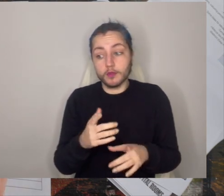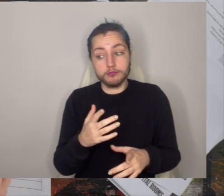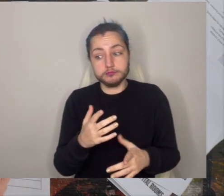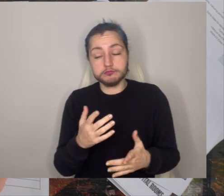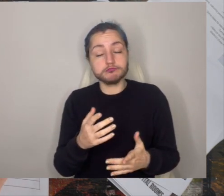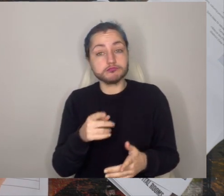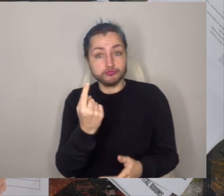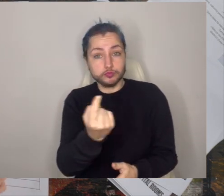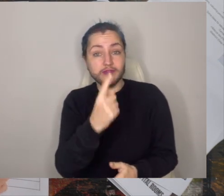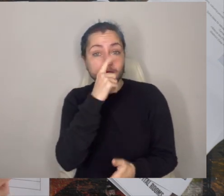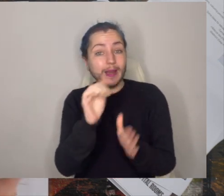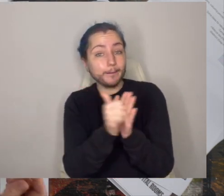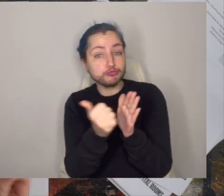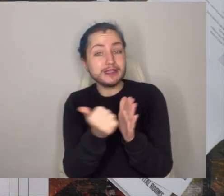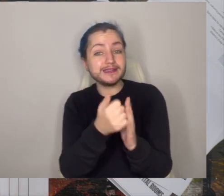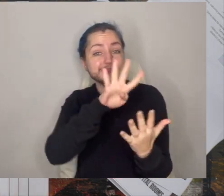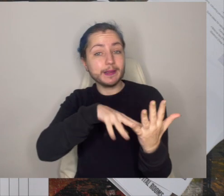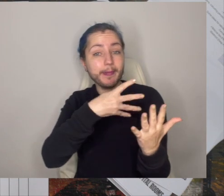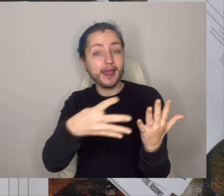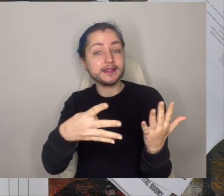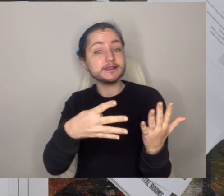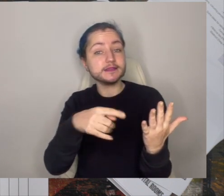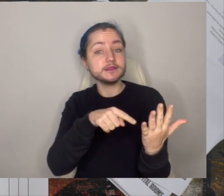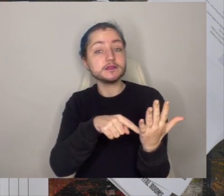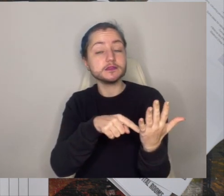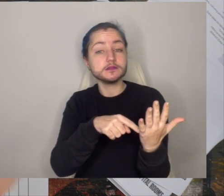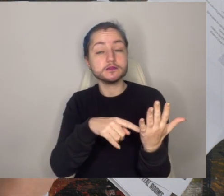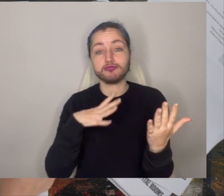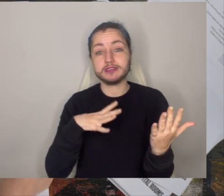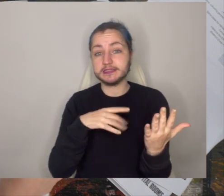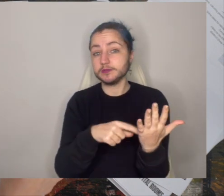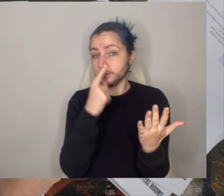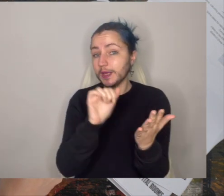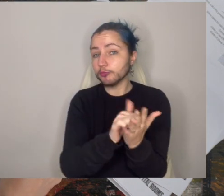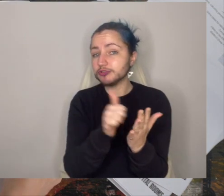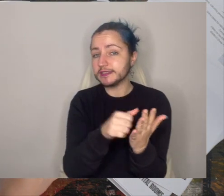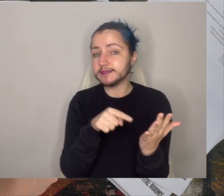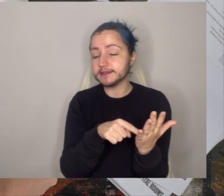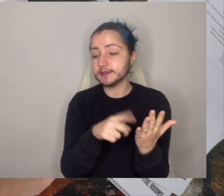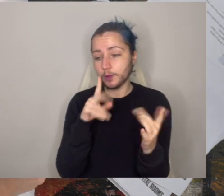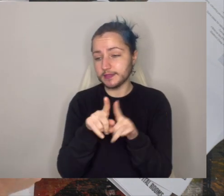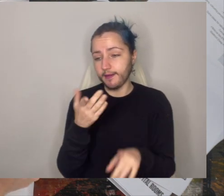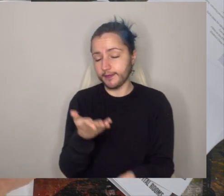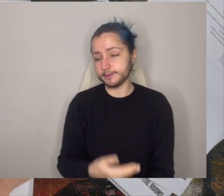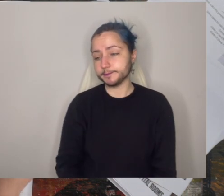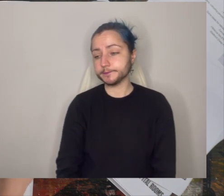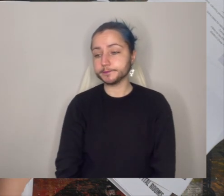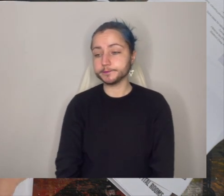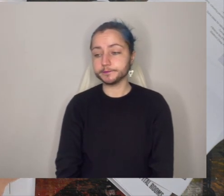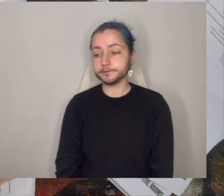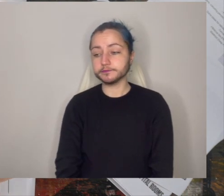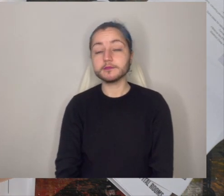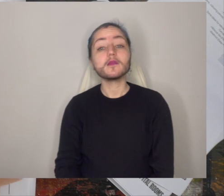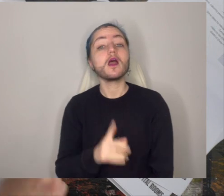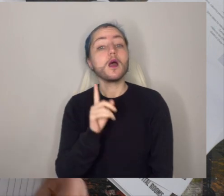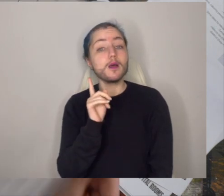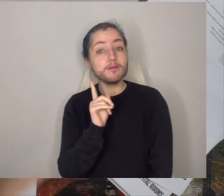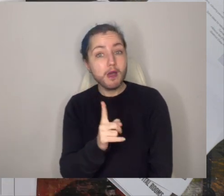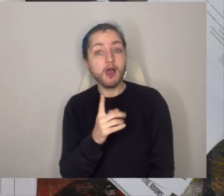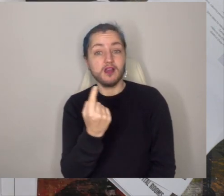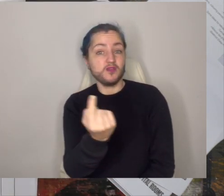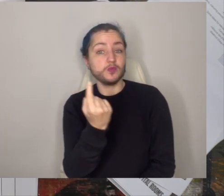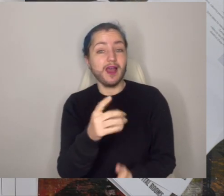and a ruler. I'm going to be using a pattern master today because that's what we use in fashion studios instead of rulers,